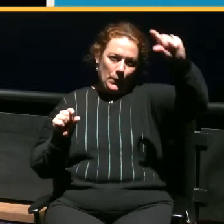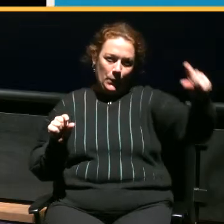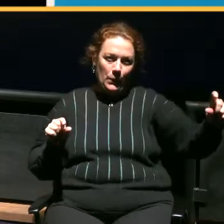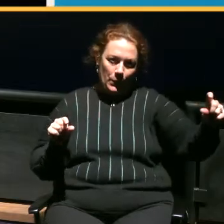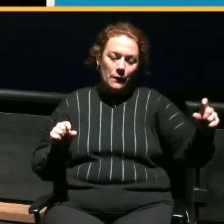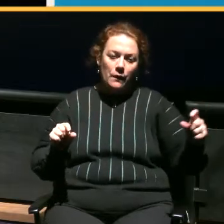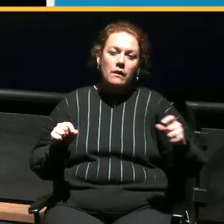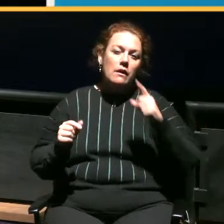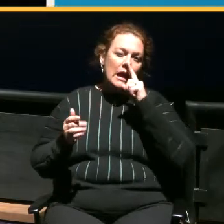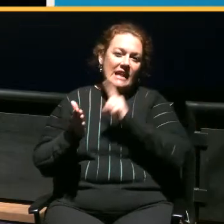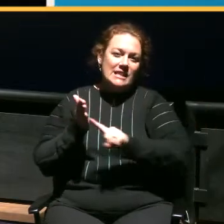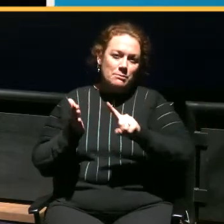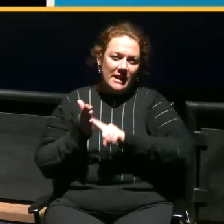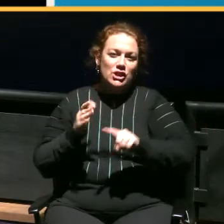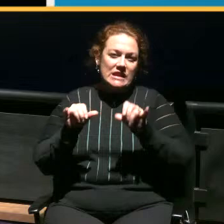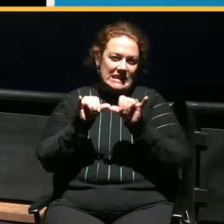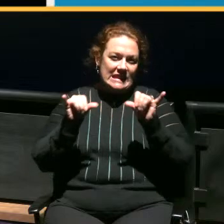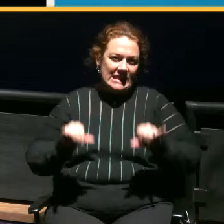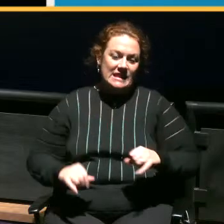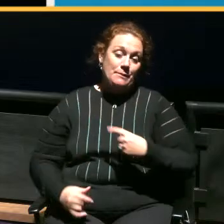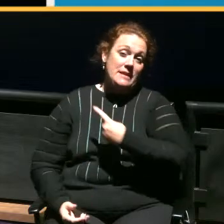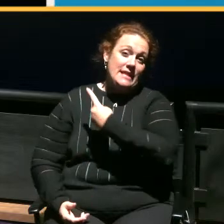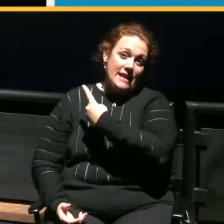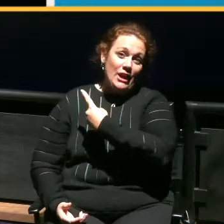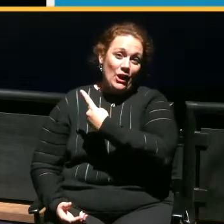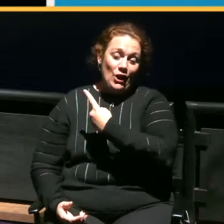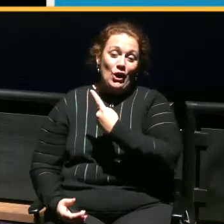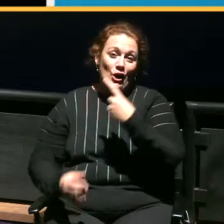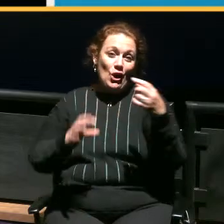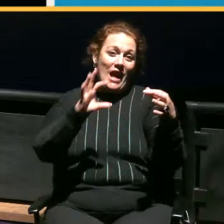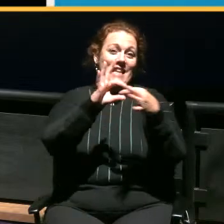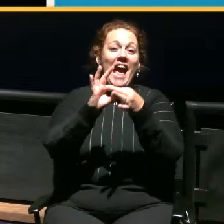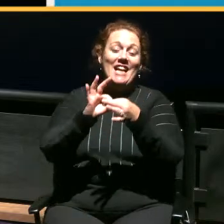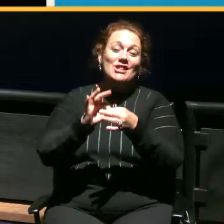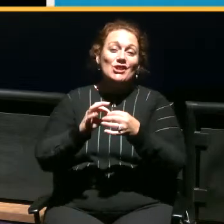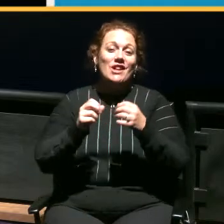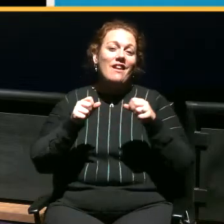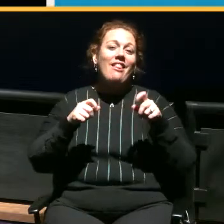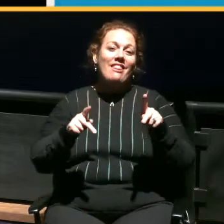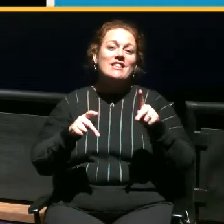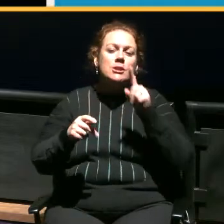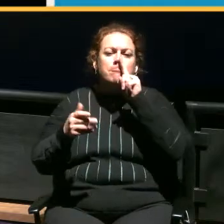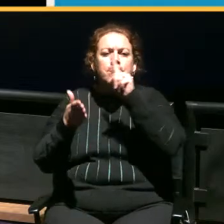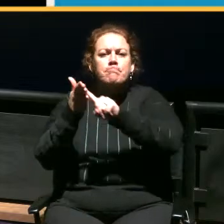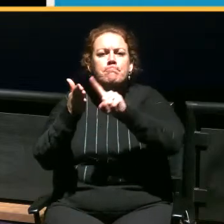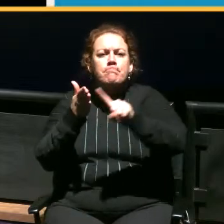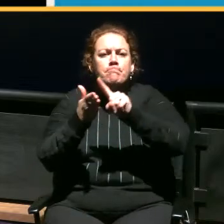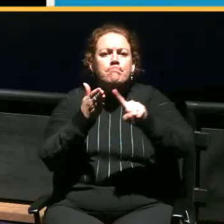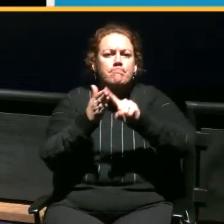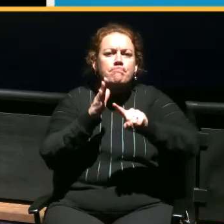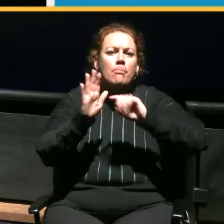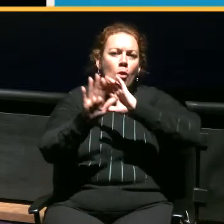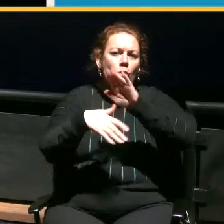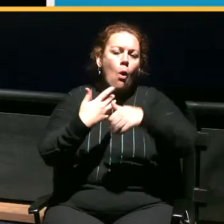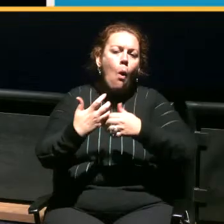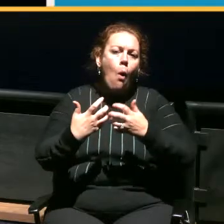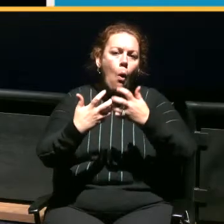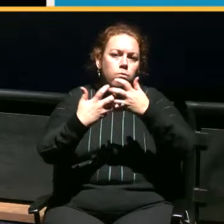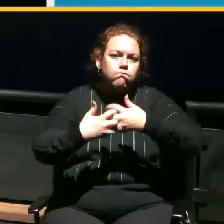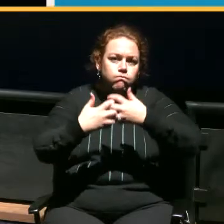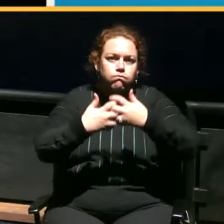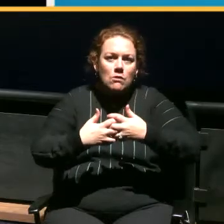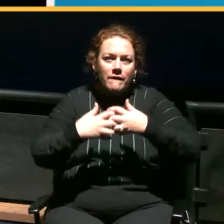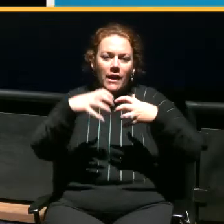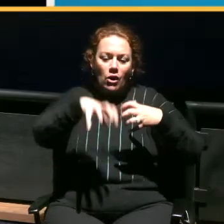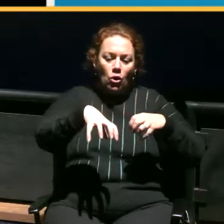inspection system is here attached to it, and it allows us to do an inspection of the entire vehicle to make sure we didn't